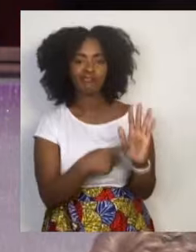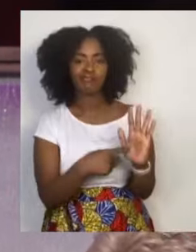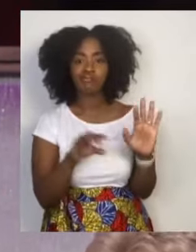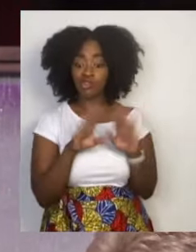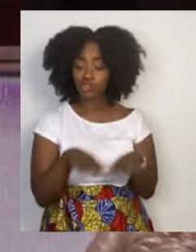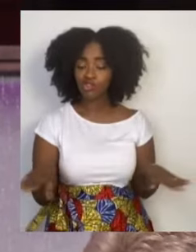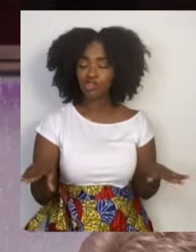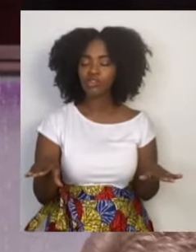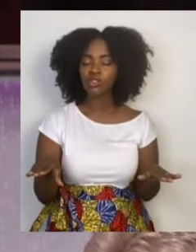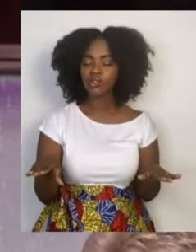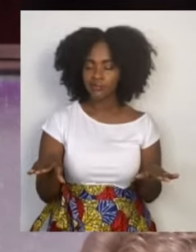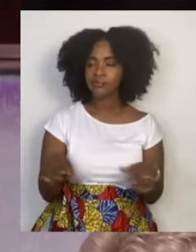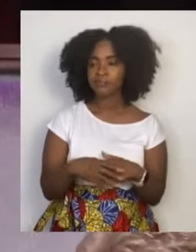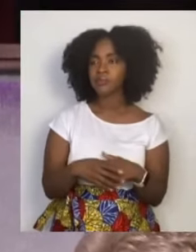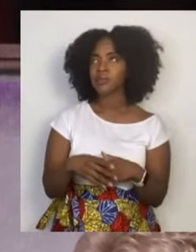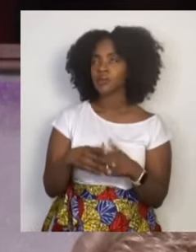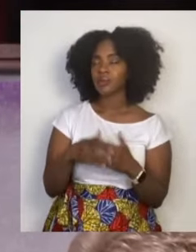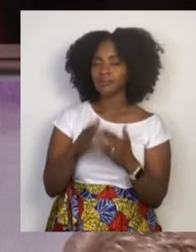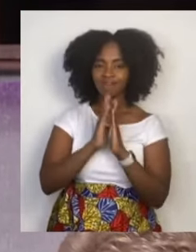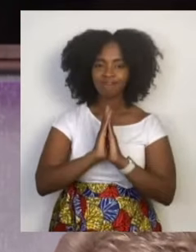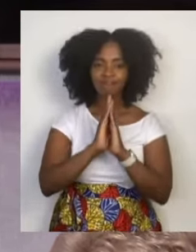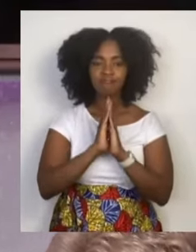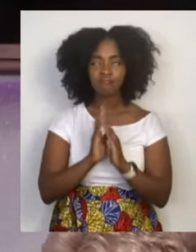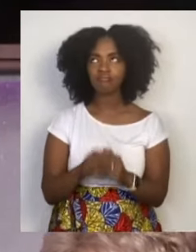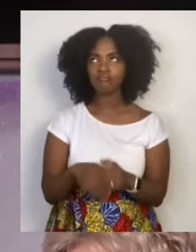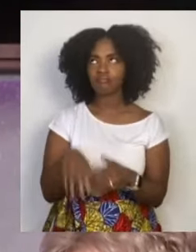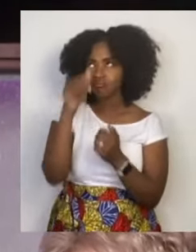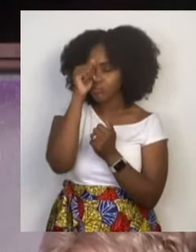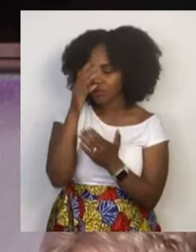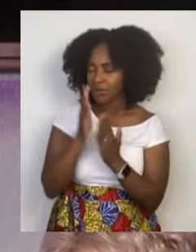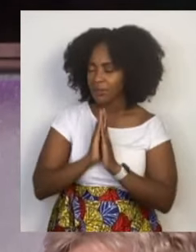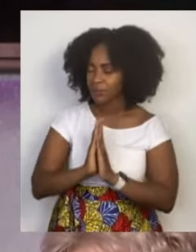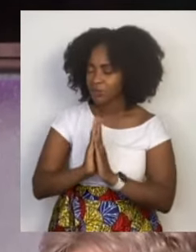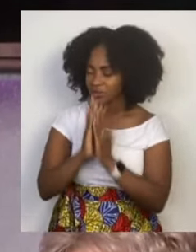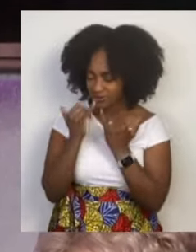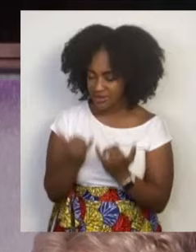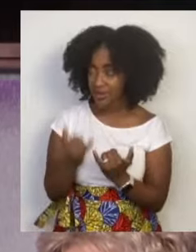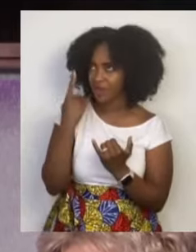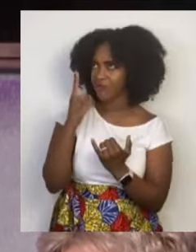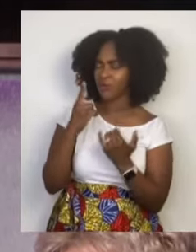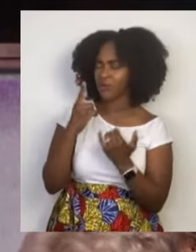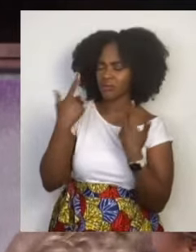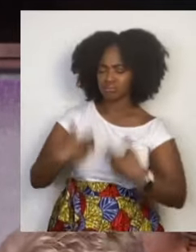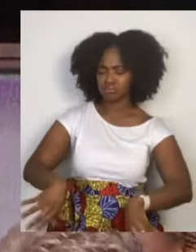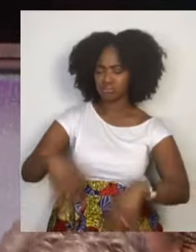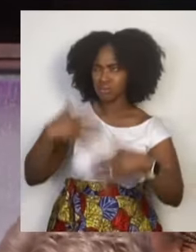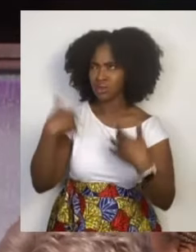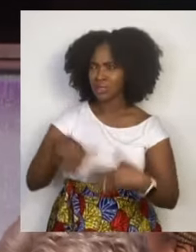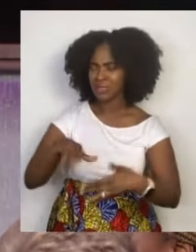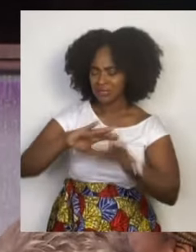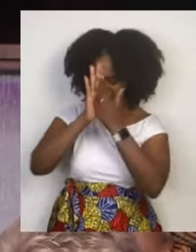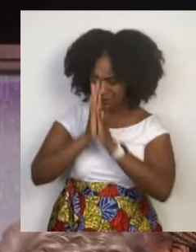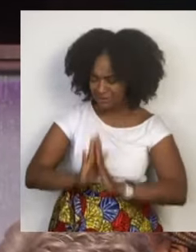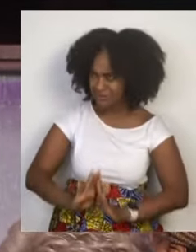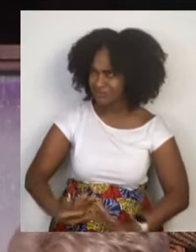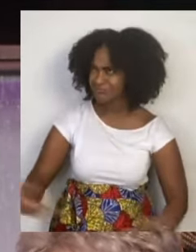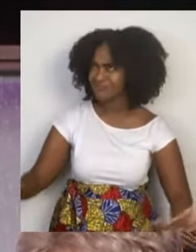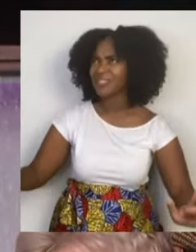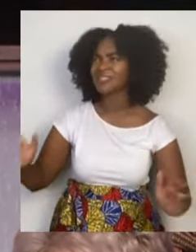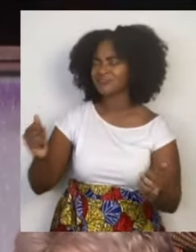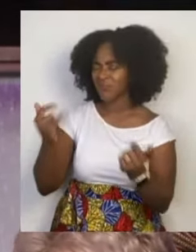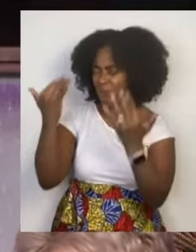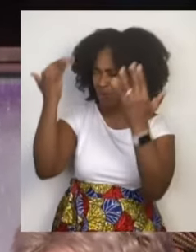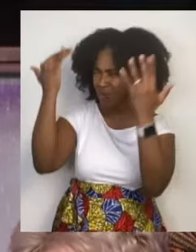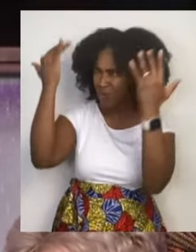that surpasses natural understanding. Father, I thank you right now for a blessed assurance.